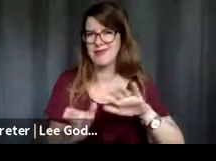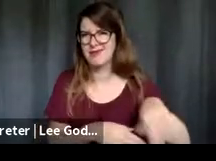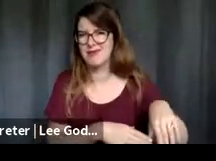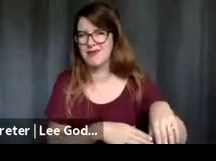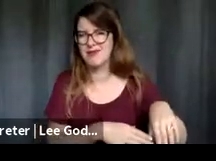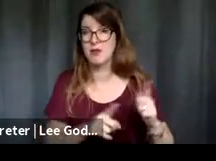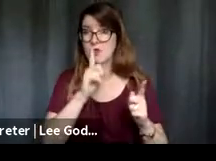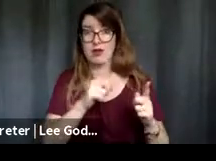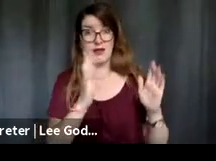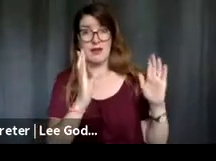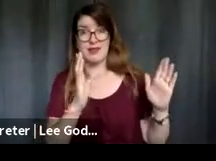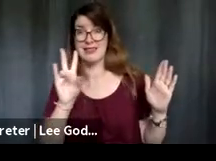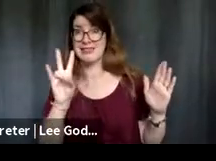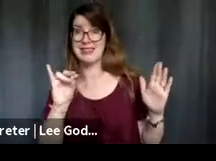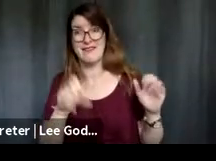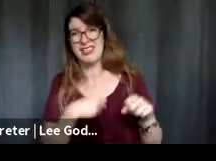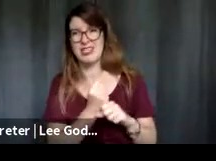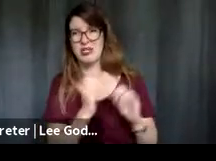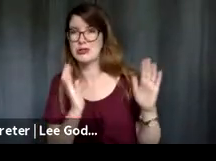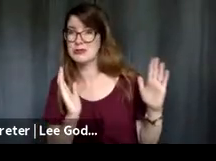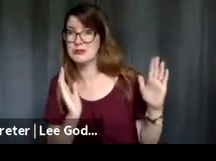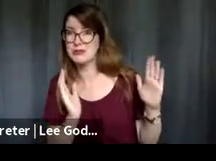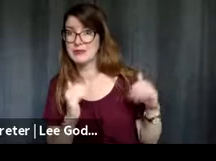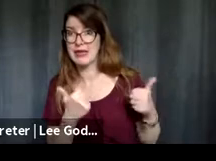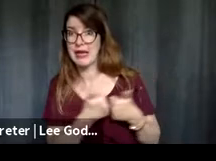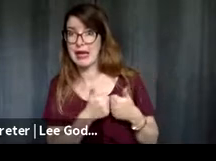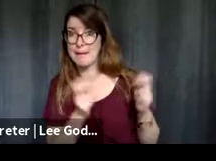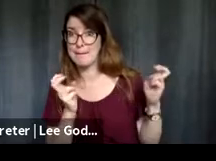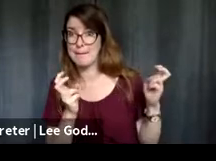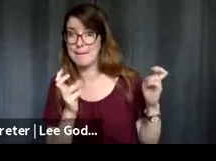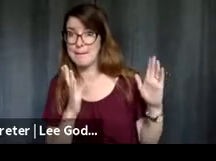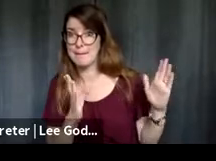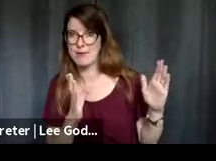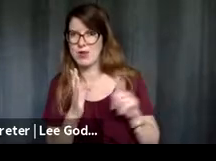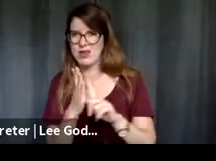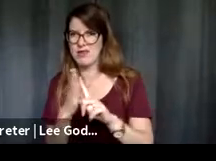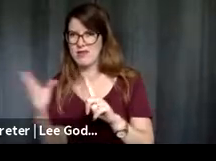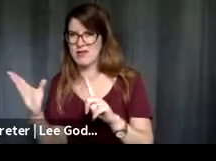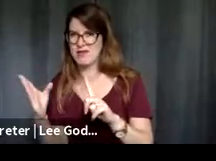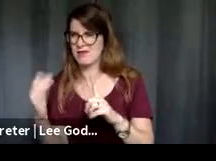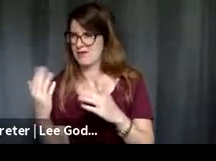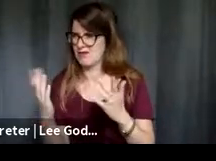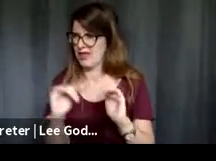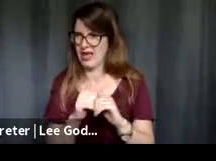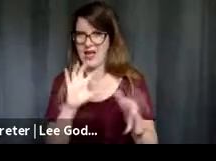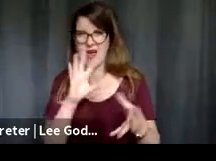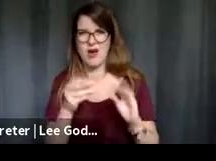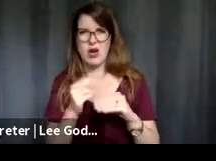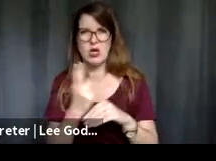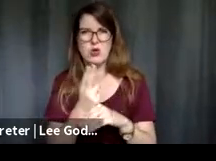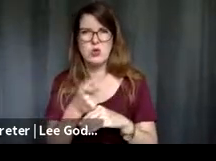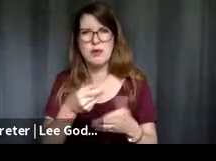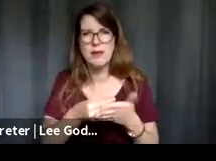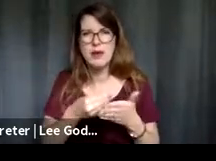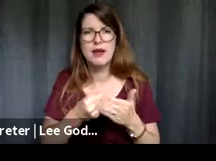the 70-year game. And in the end, it's how we used all that we had to play this game